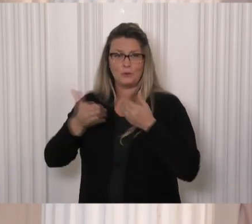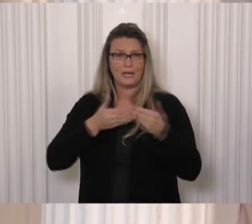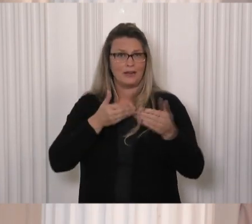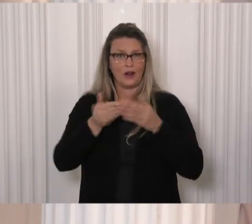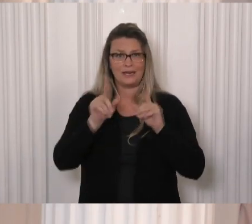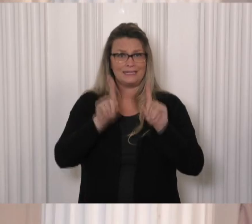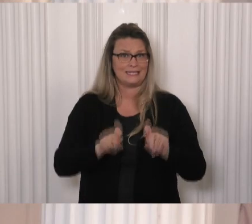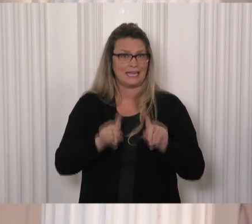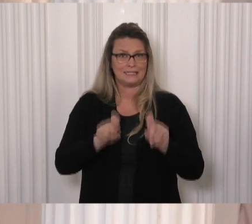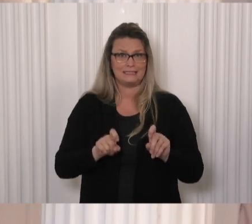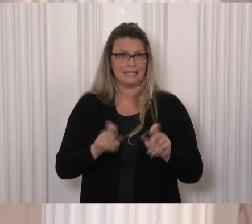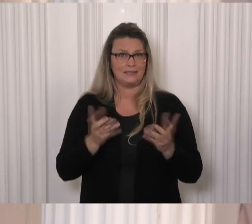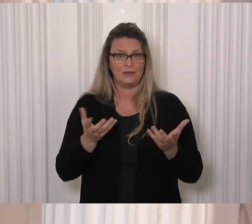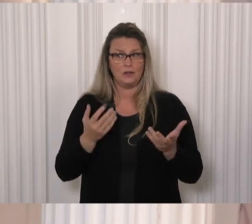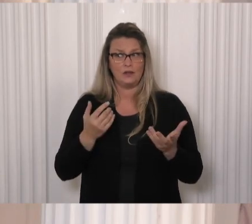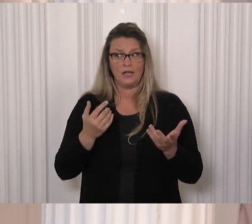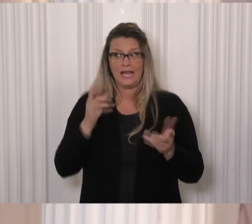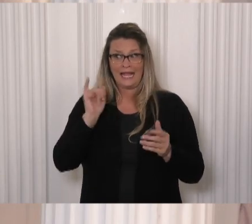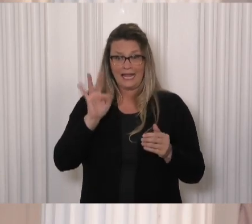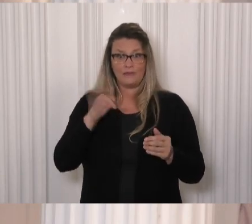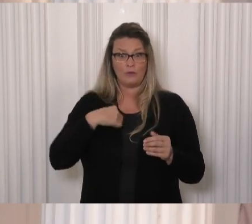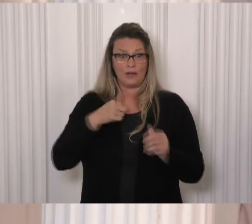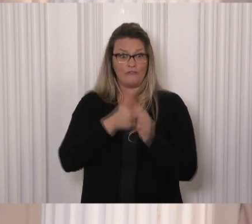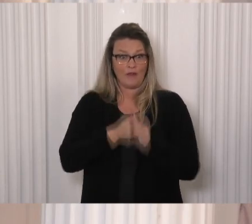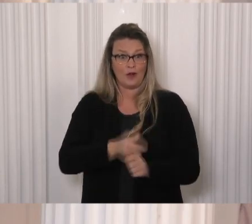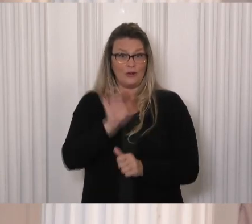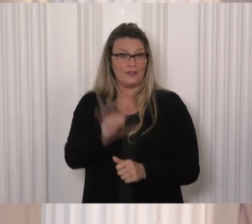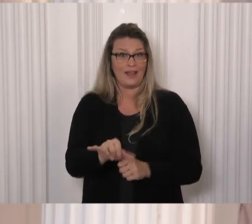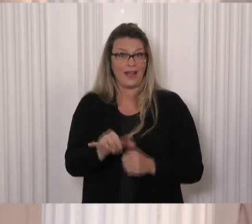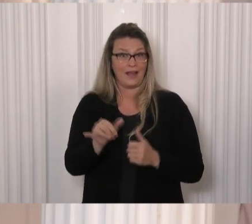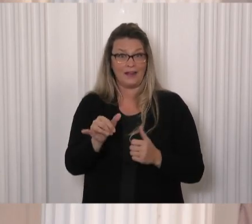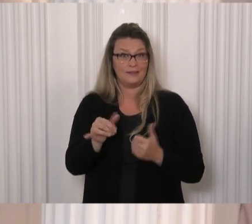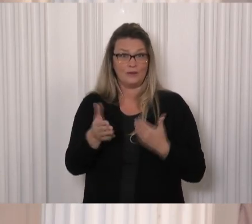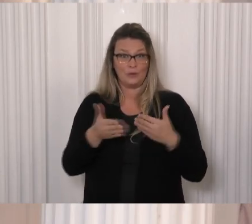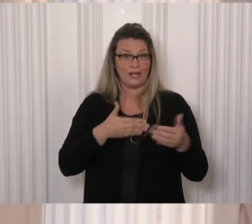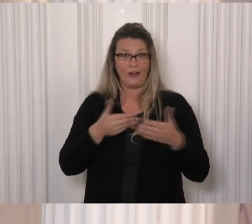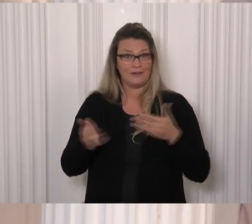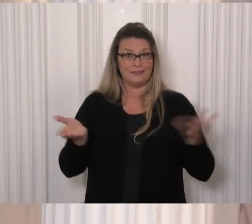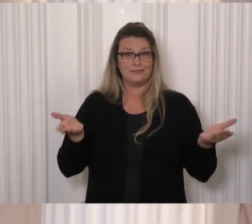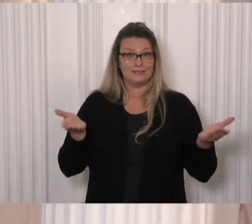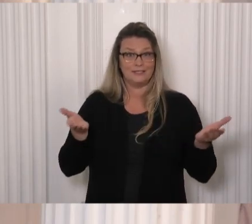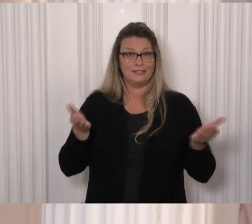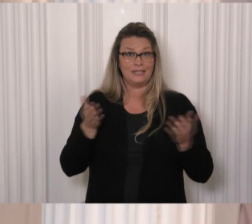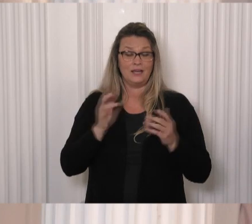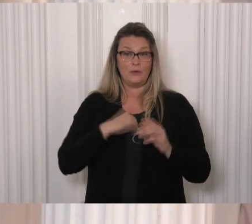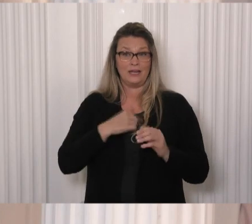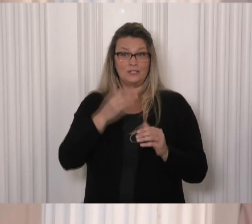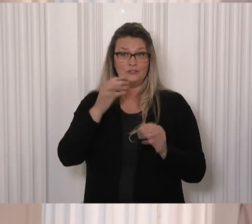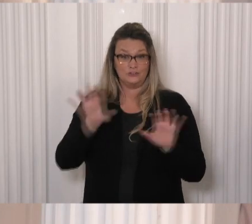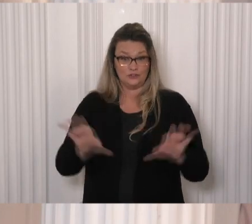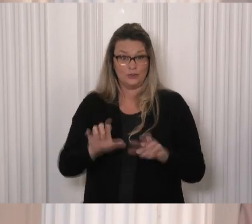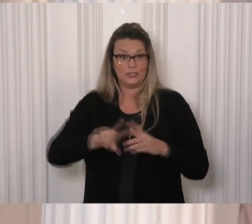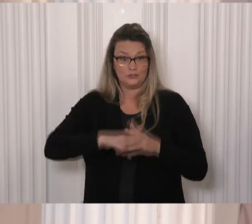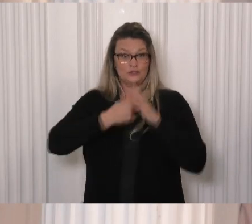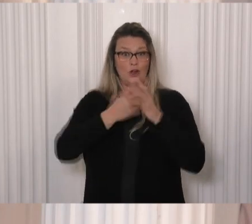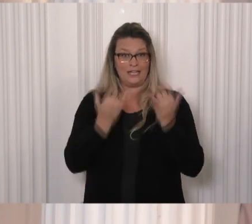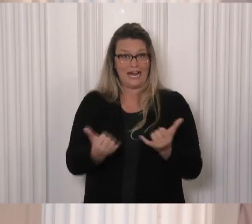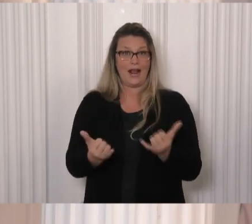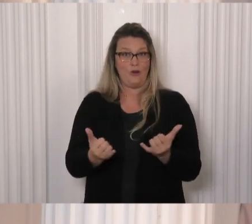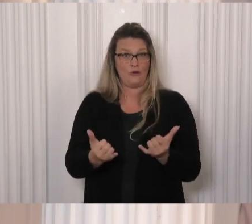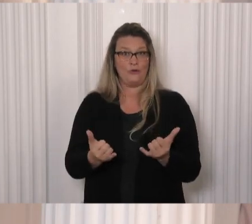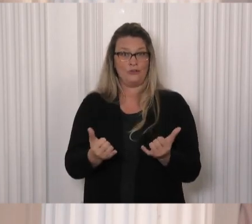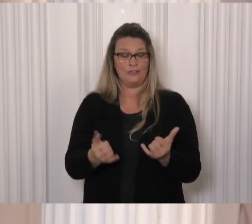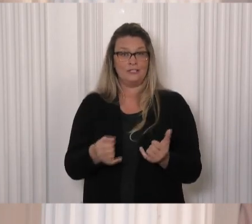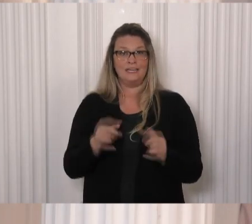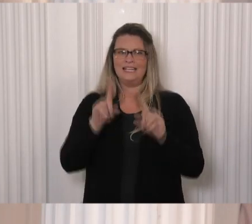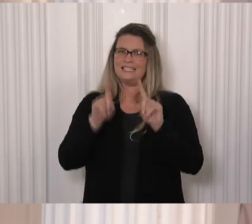is. We've been doing that all along, regardless, because we know it's important early. So the testing gives us lots of good